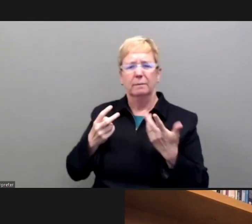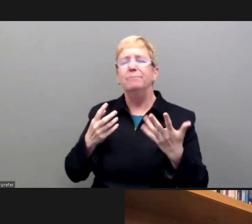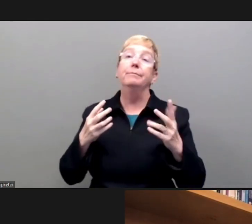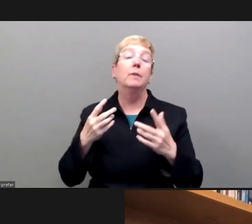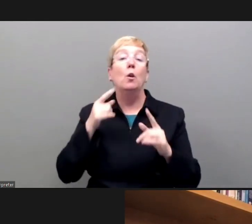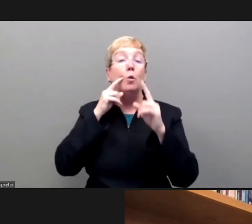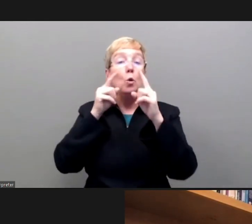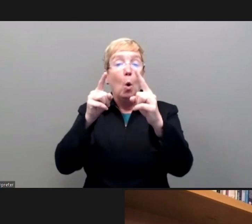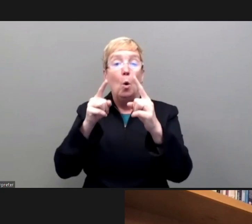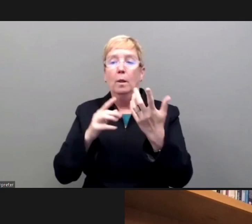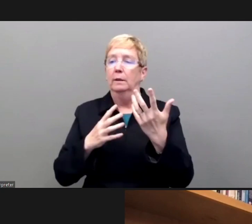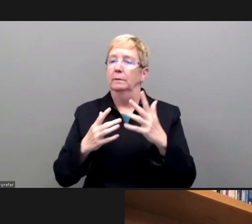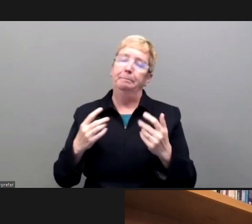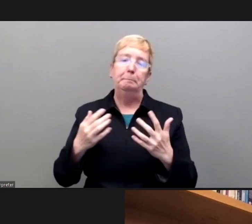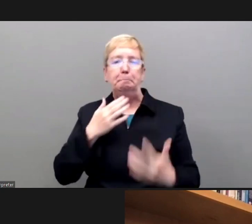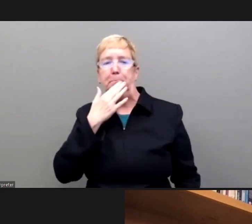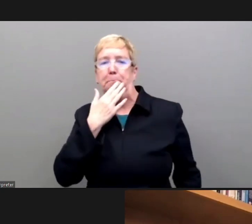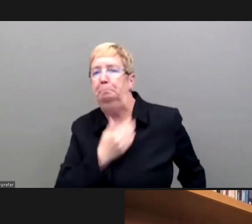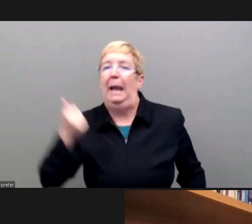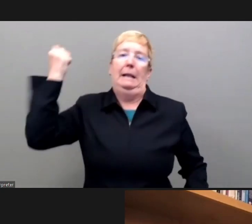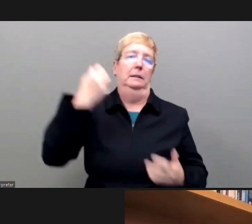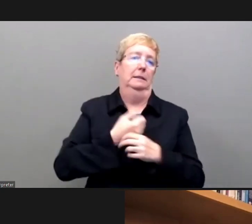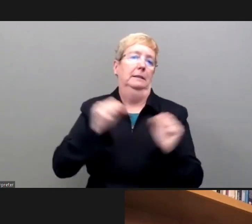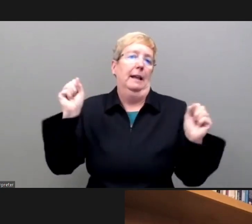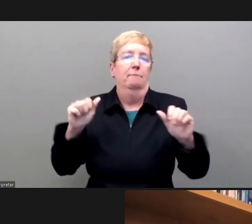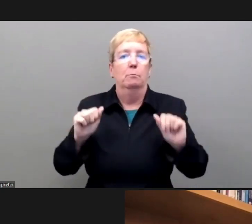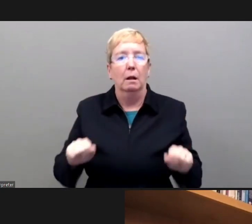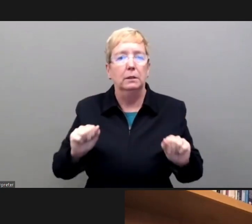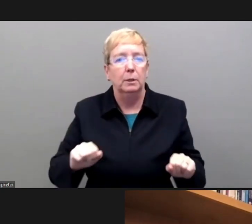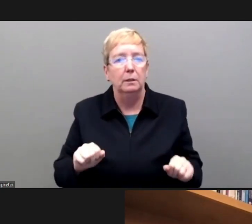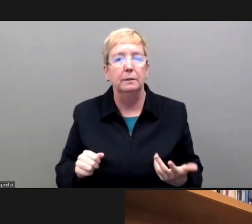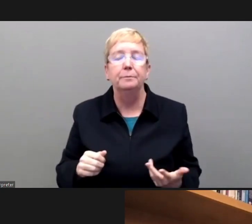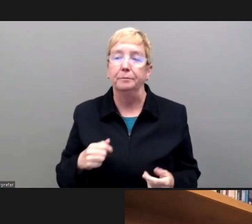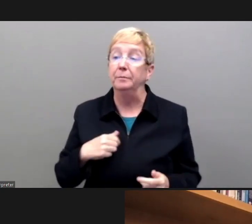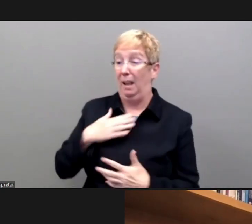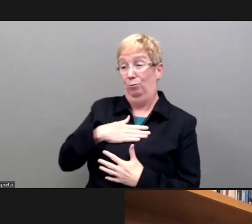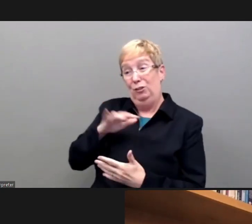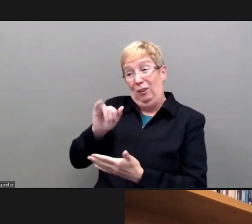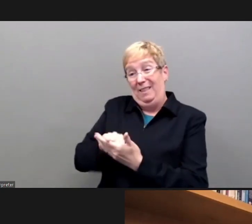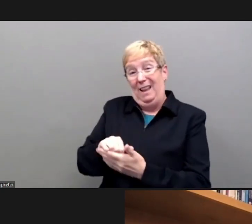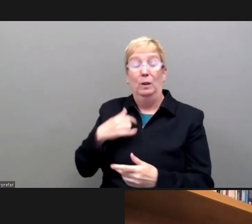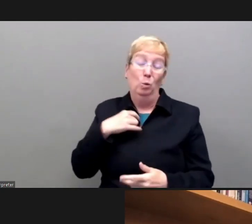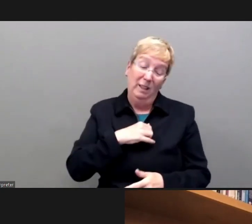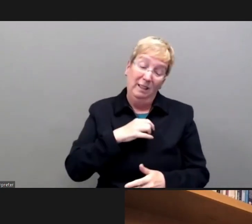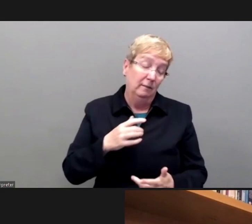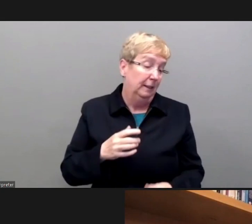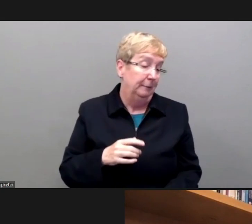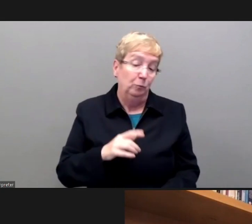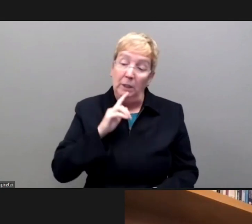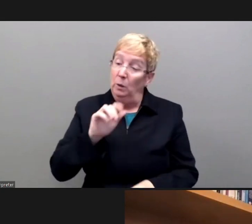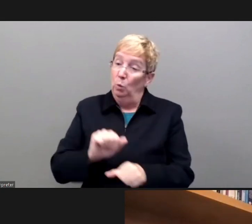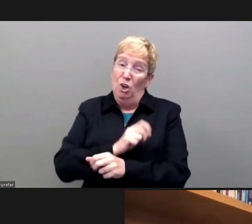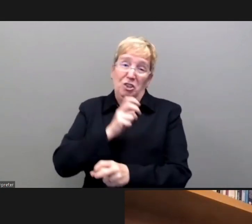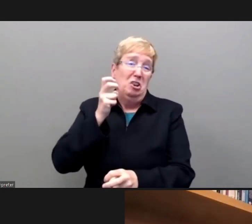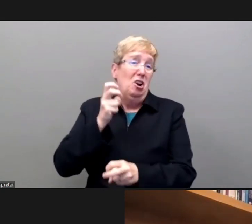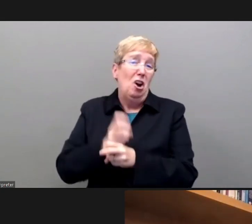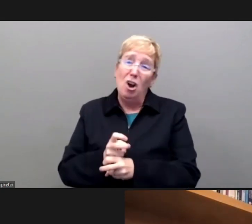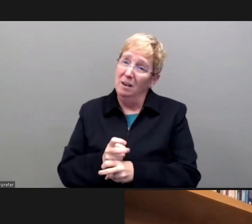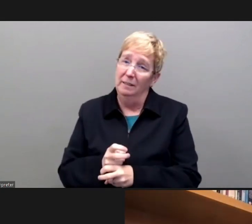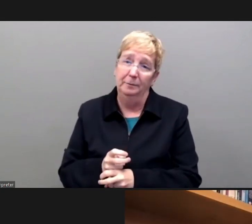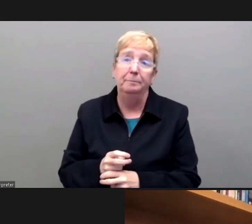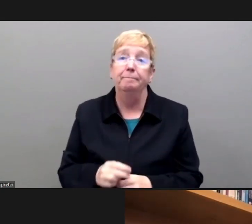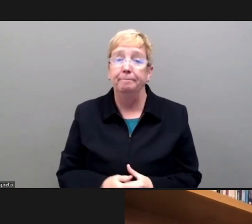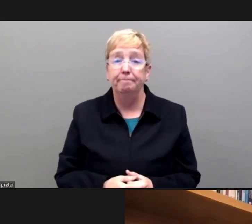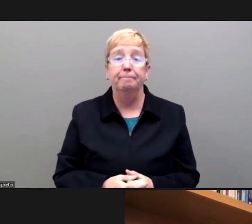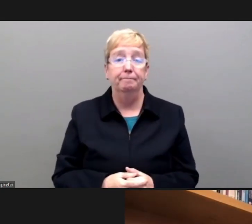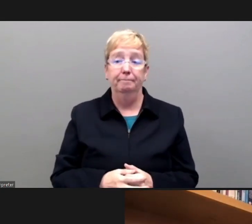environment we can. And I appreciate your pointing out, we've worked really hard to get to a place